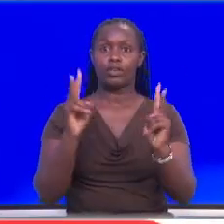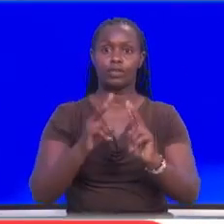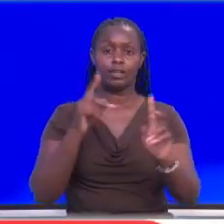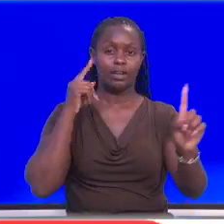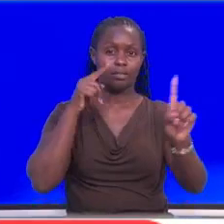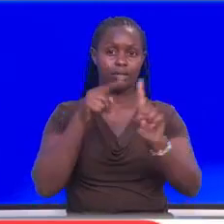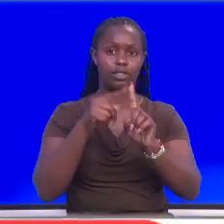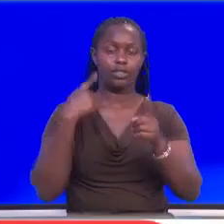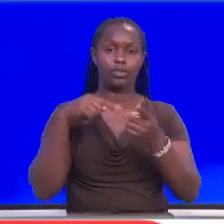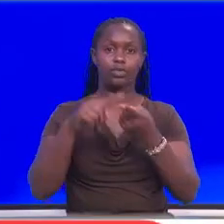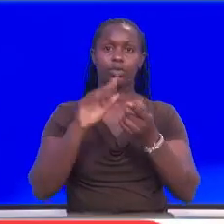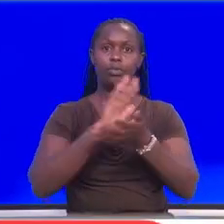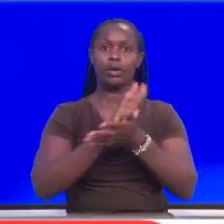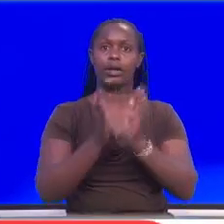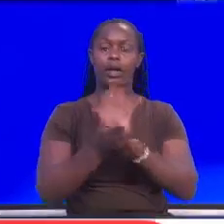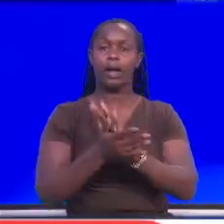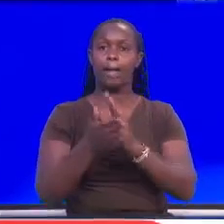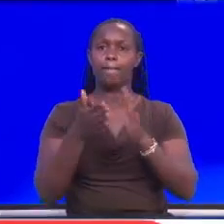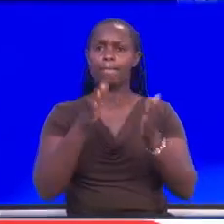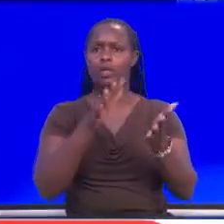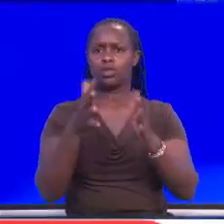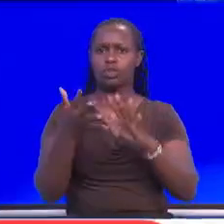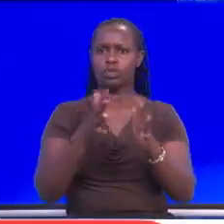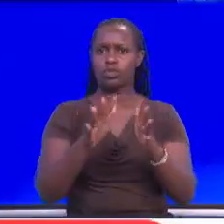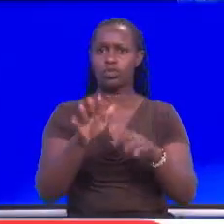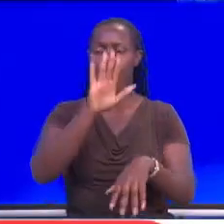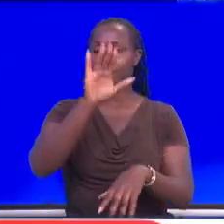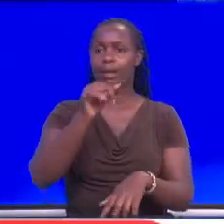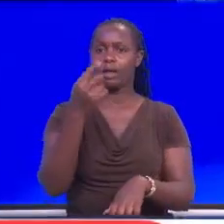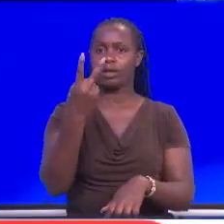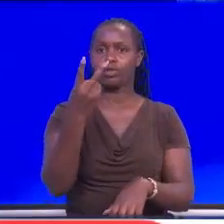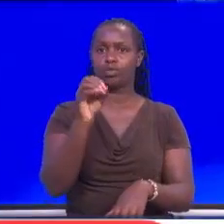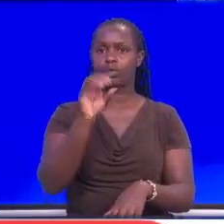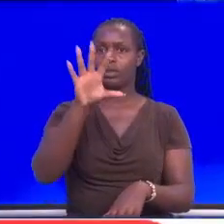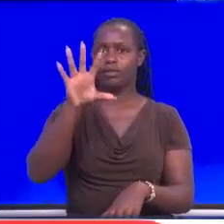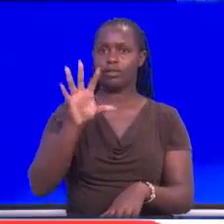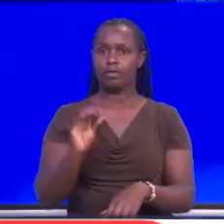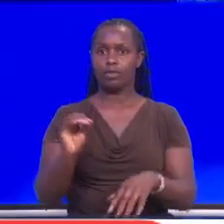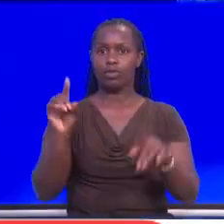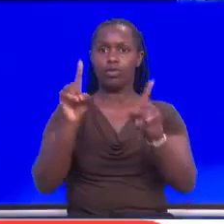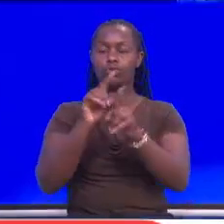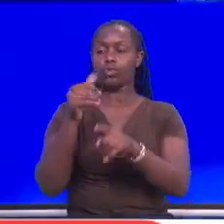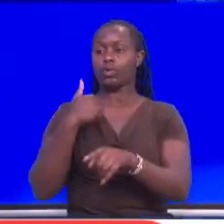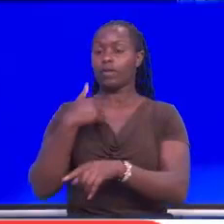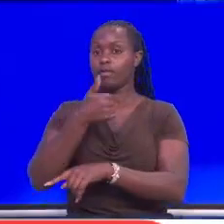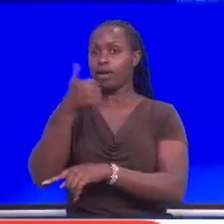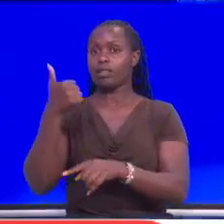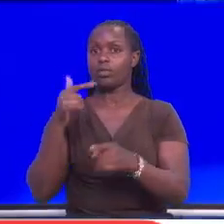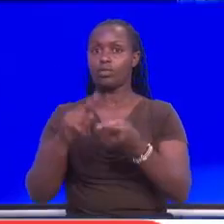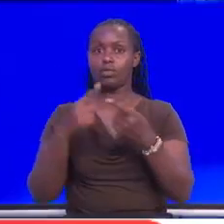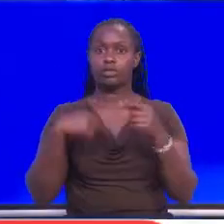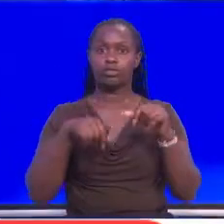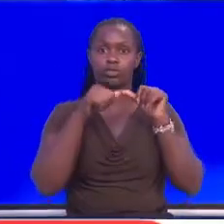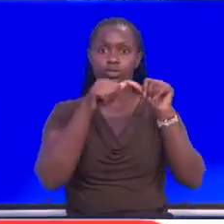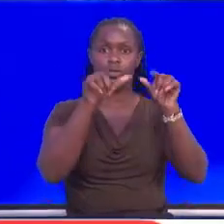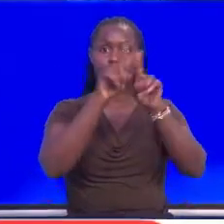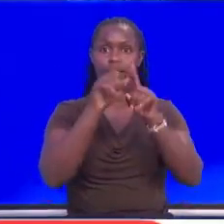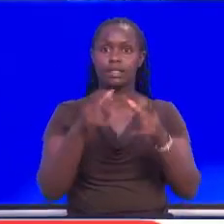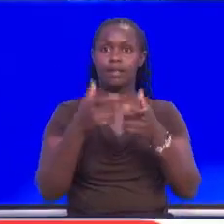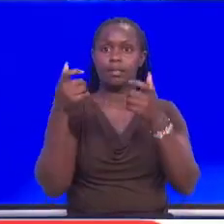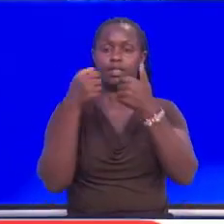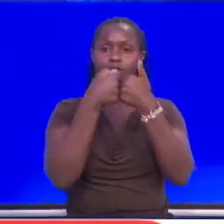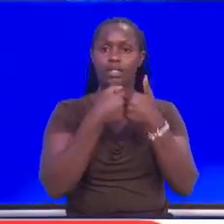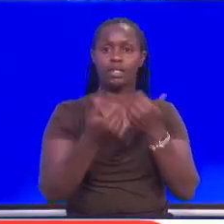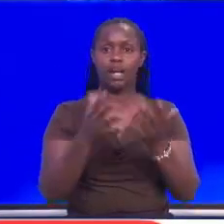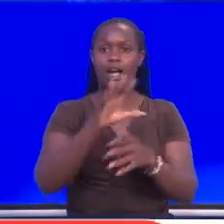be carbon neutral by 2050. Now, they are adamant that such a huge amount may remain a pipe dream unless